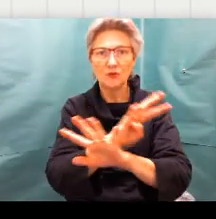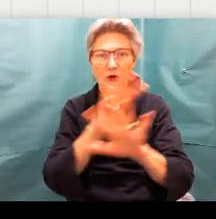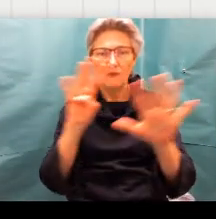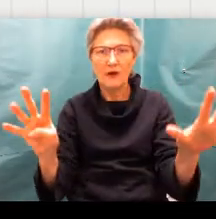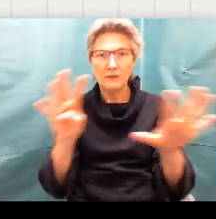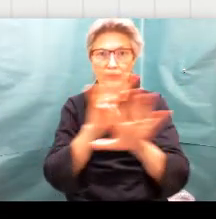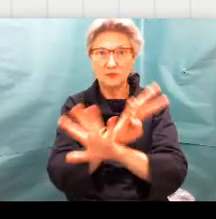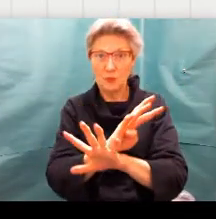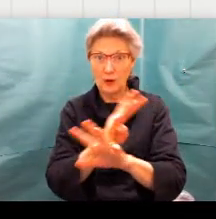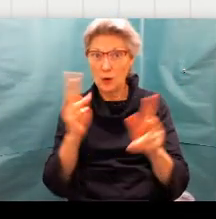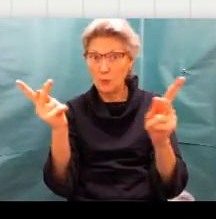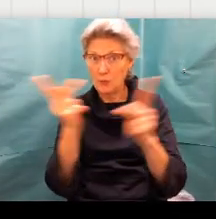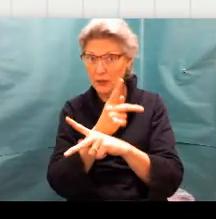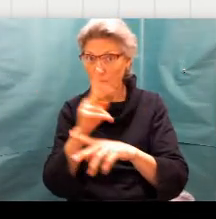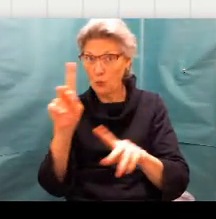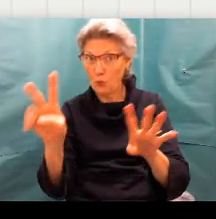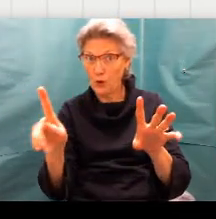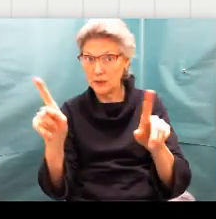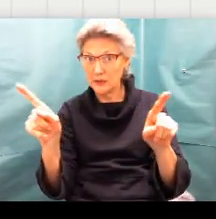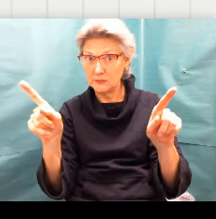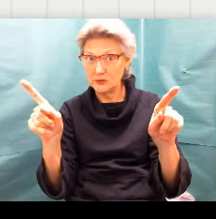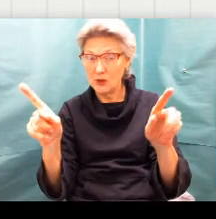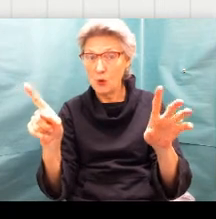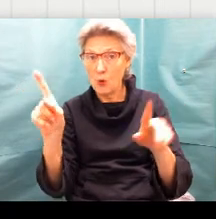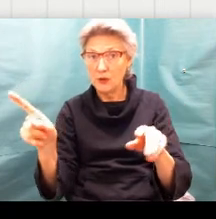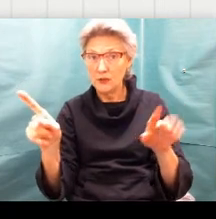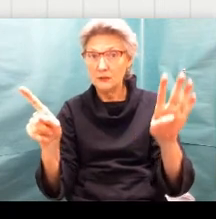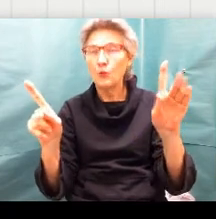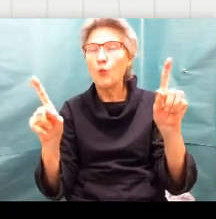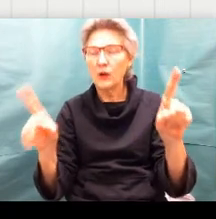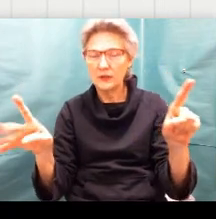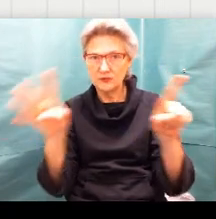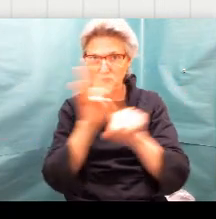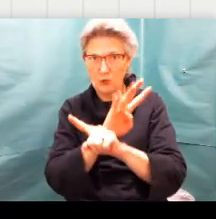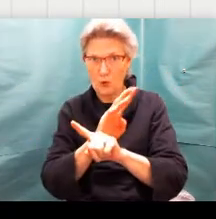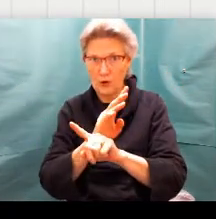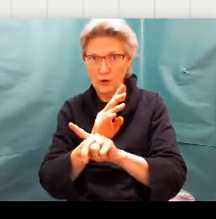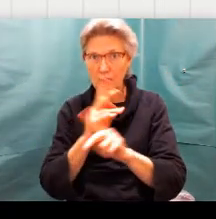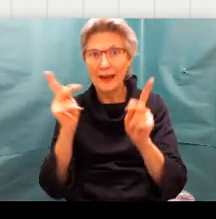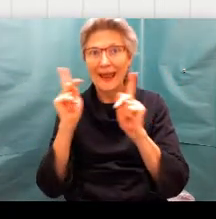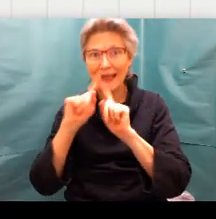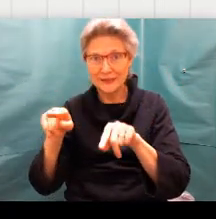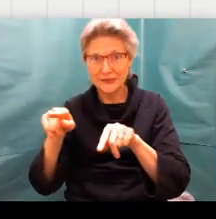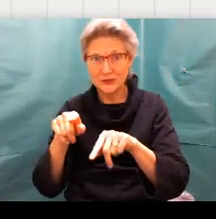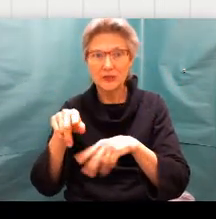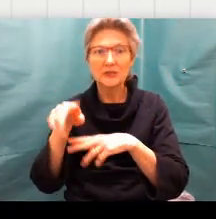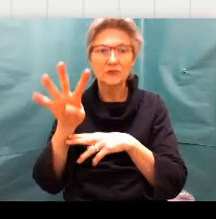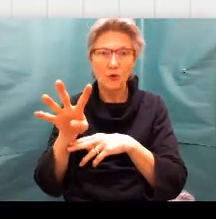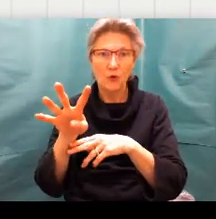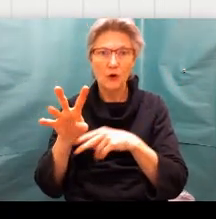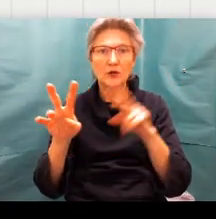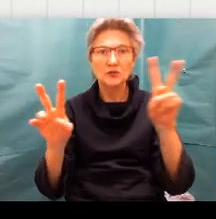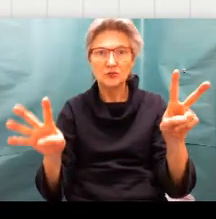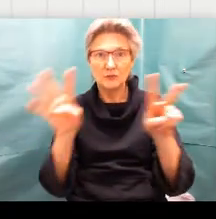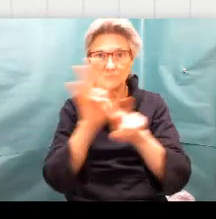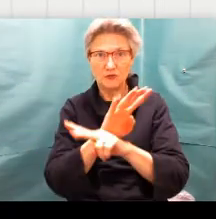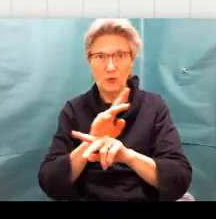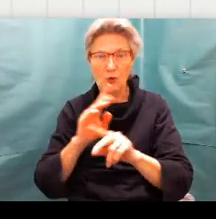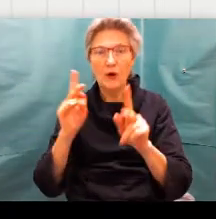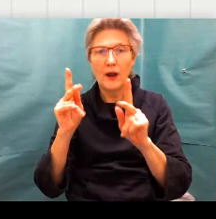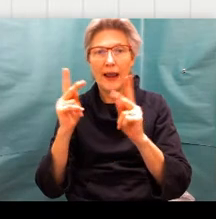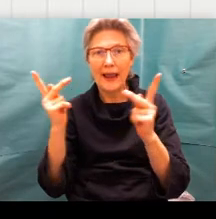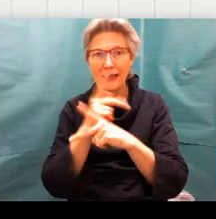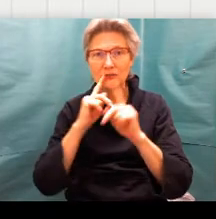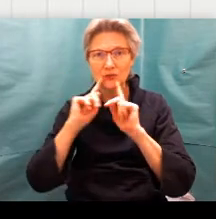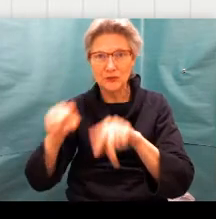times 4 is 4, right here. I know the product of 2 times 4 is 8.